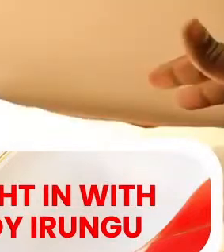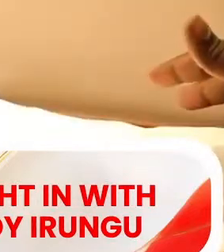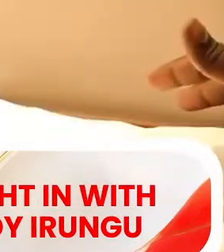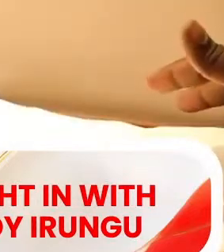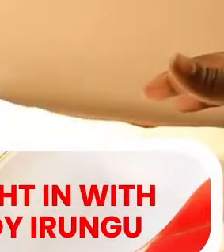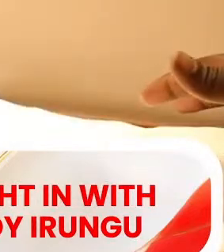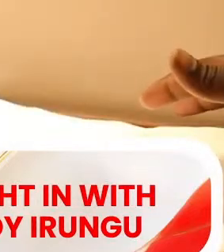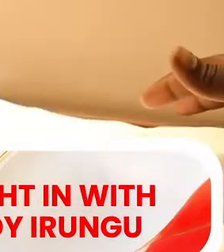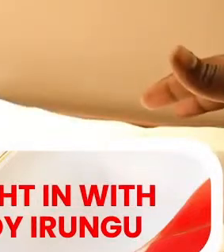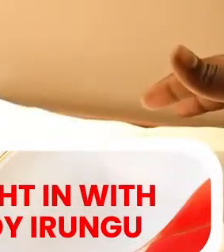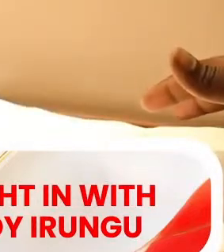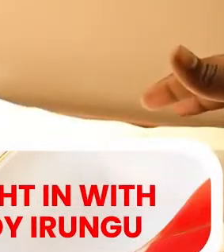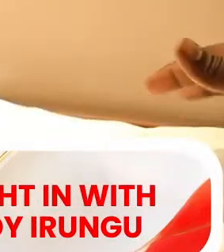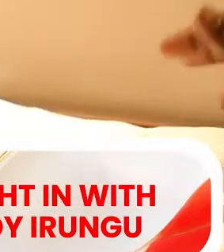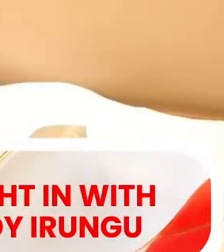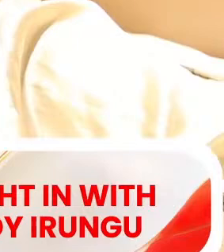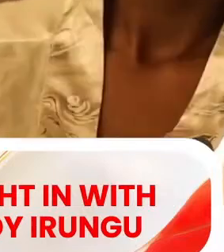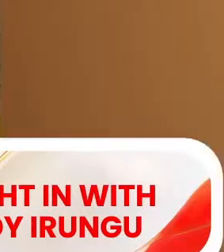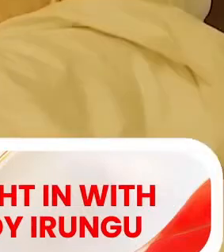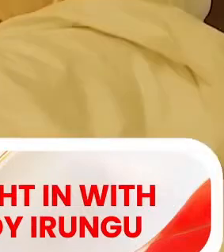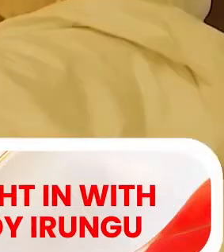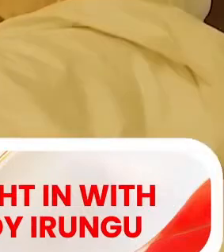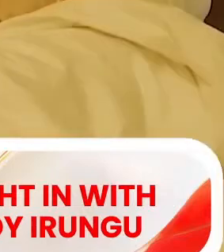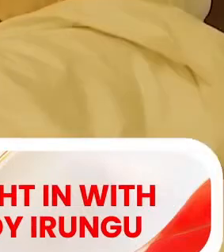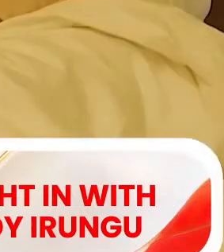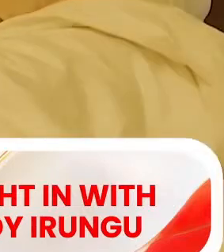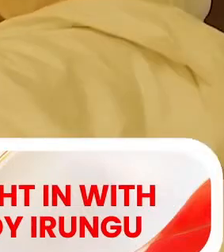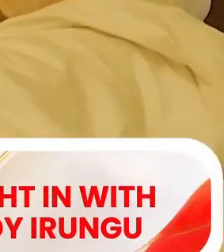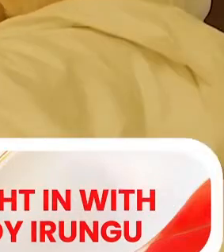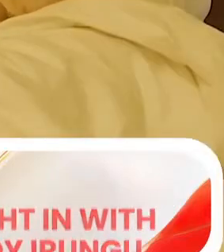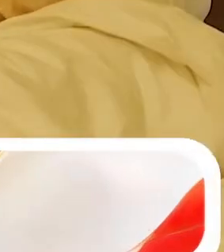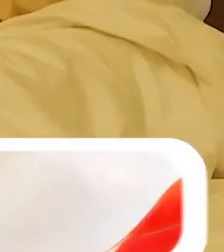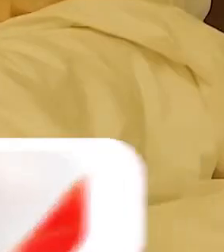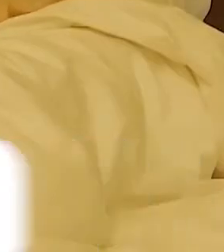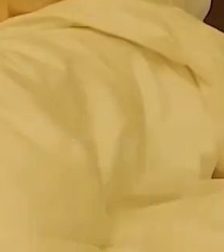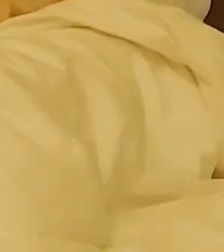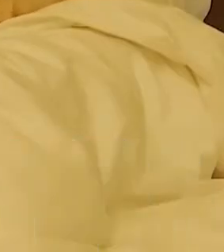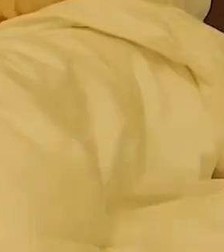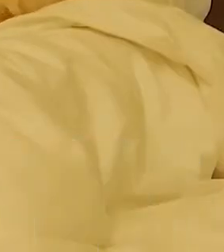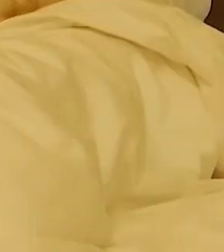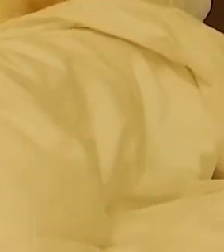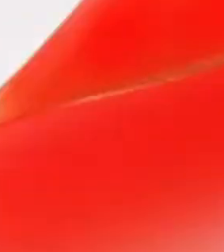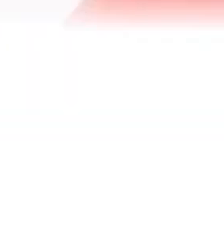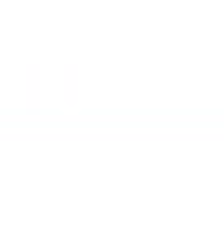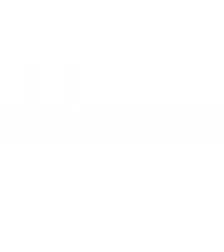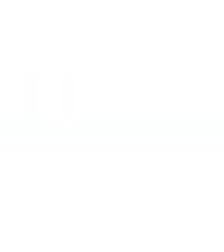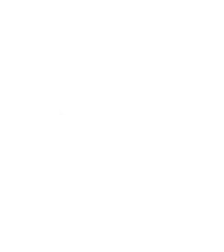Join Joy Irungu on Night In as we take the brave step of sharing.